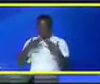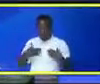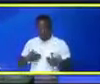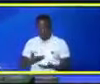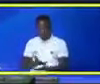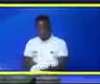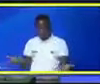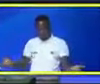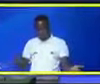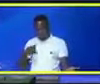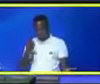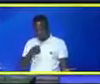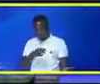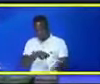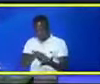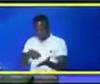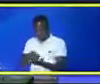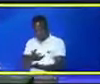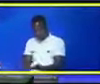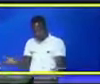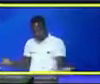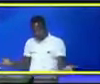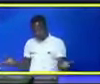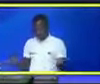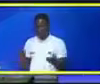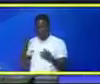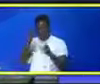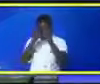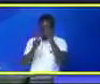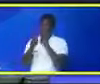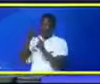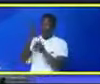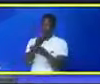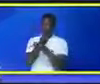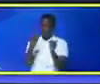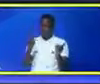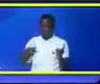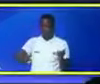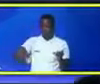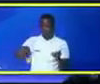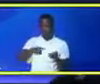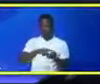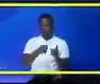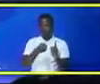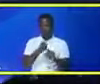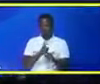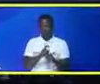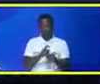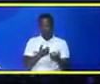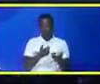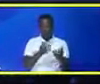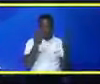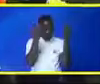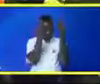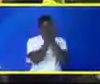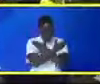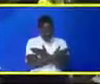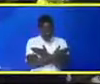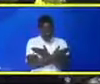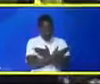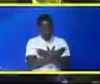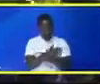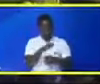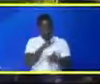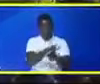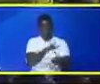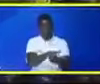people who are out here, it is because you are delivering them from yokes of darkness. Delivering